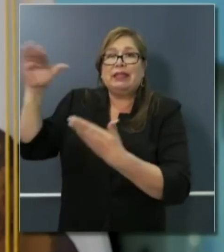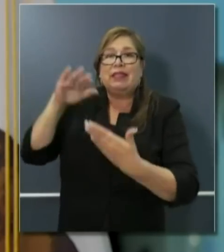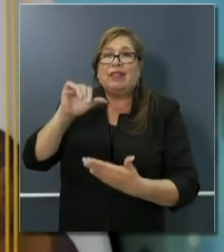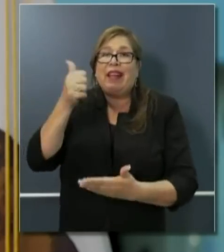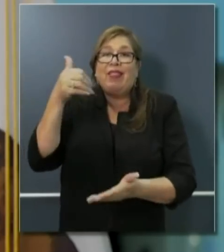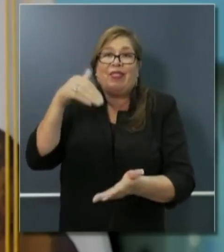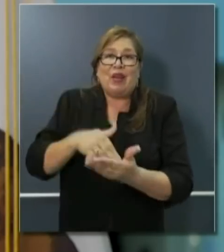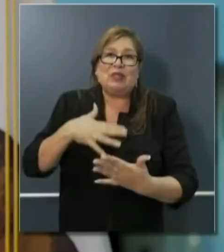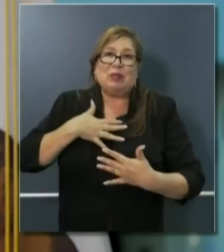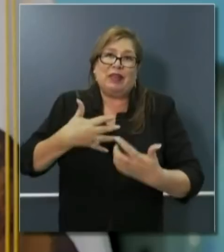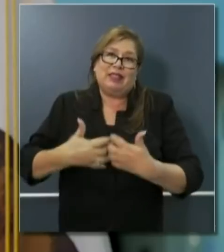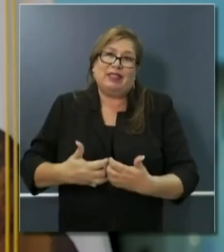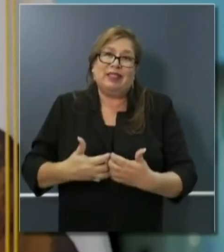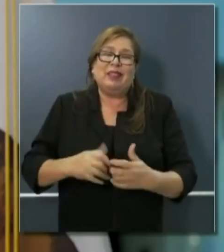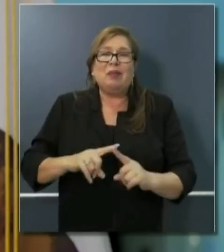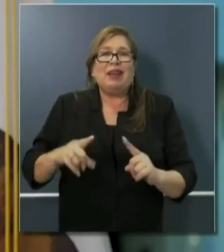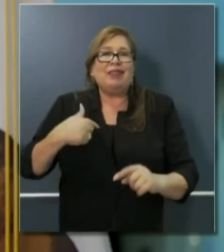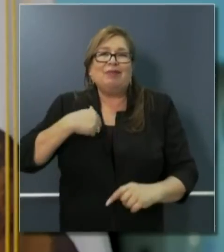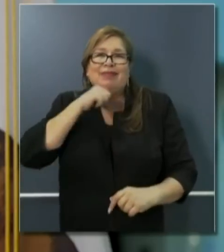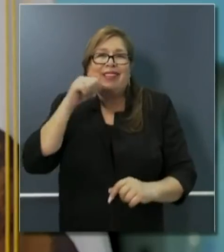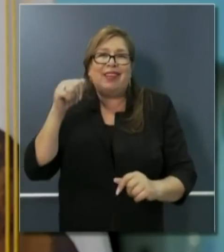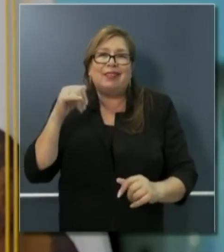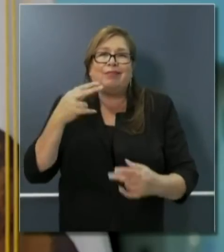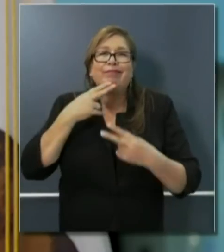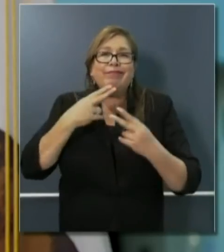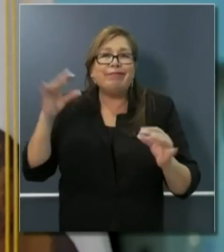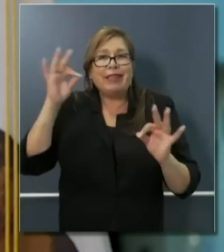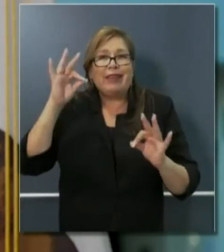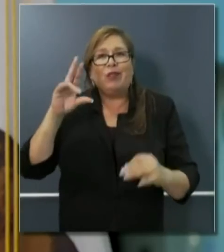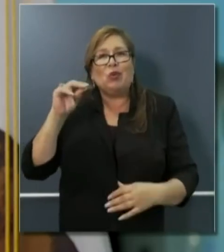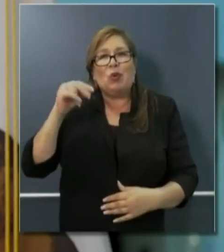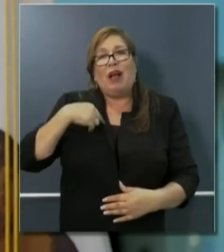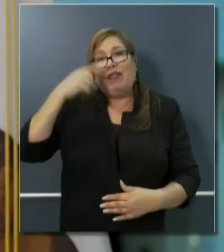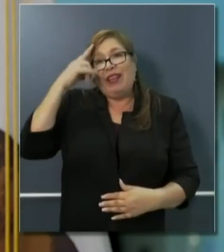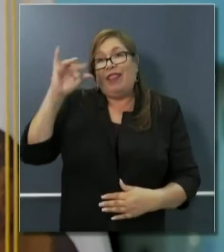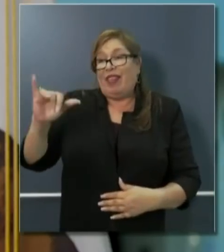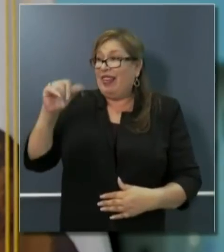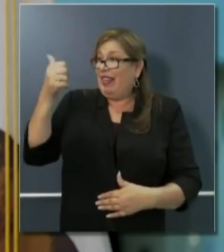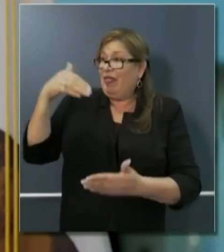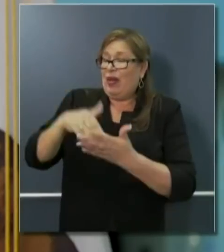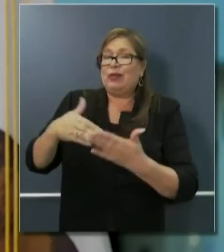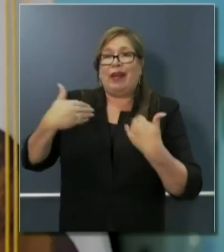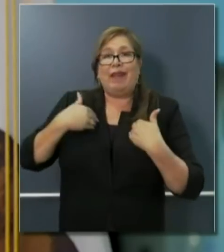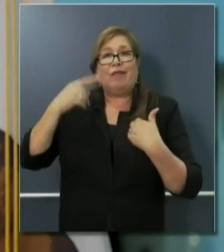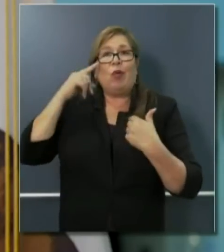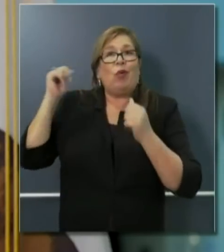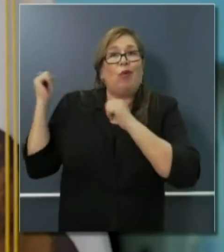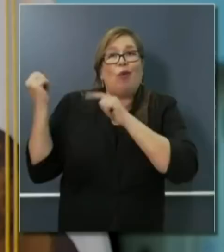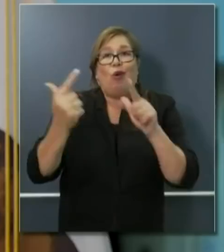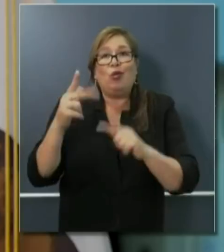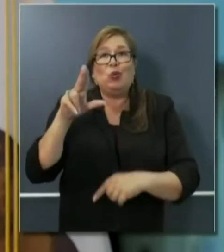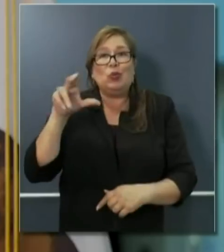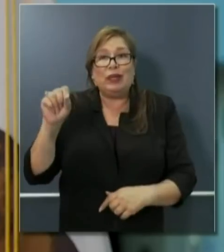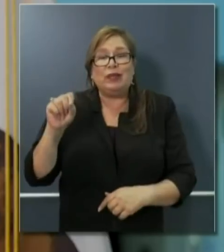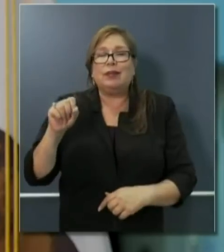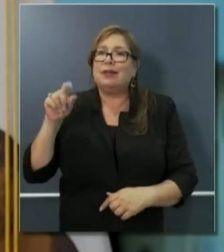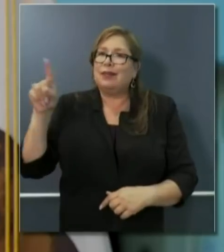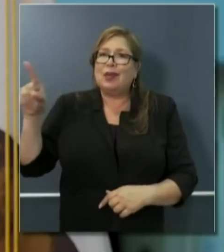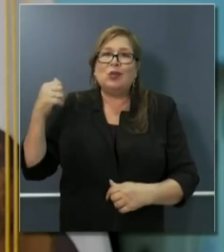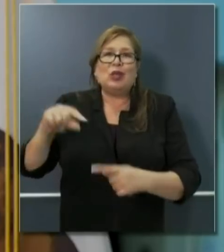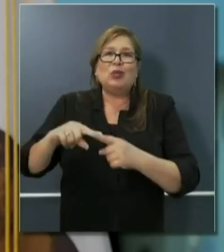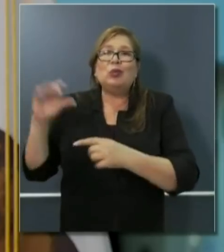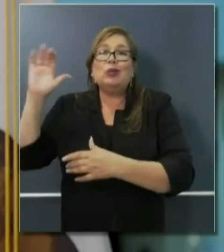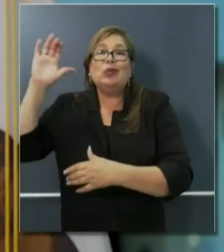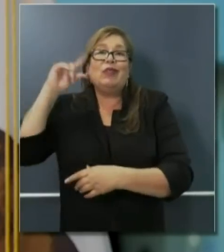not naive. I think that's their entire stock for the United States. They're also trying to source more ventilators. But we've